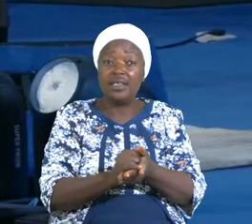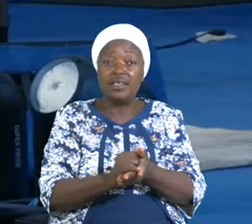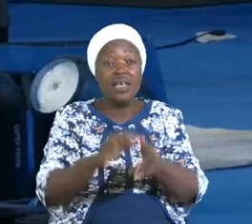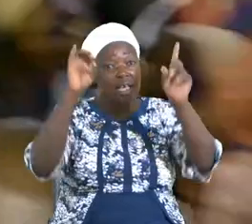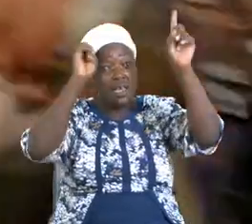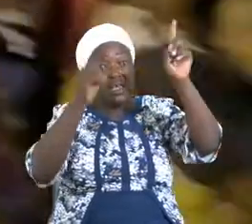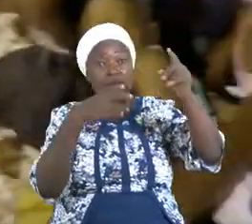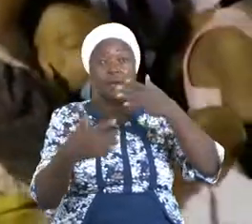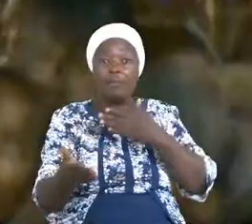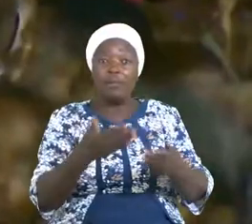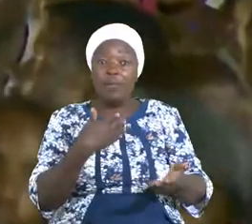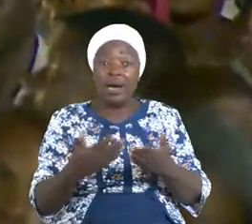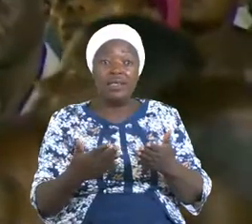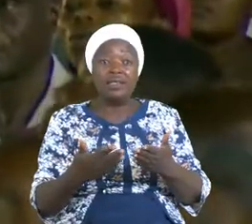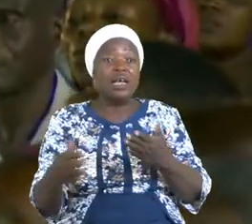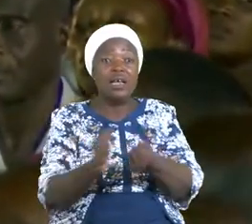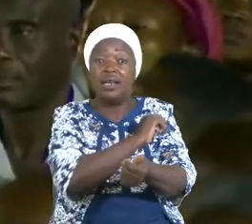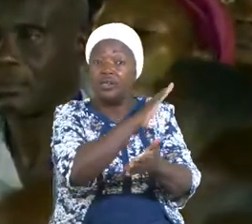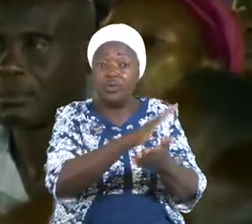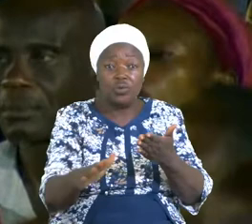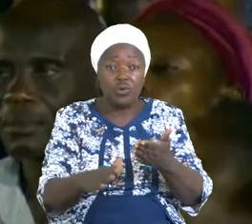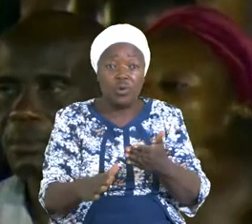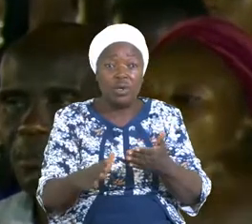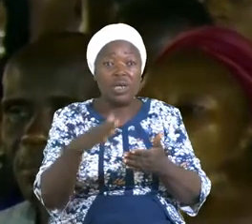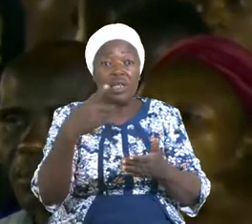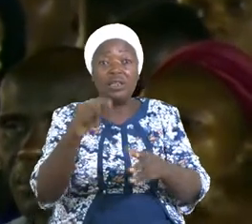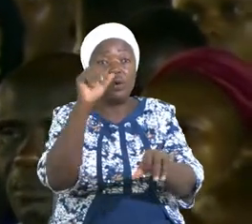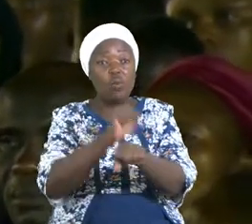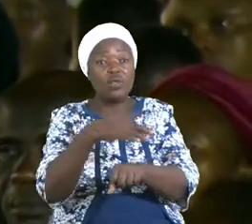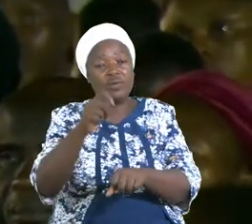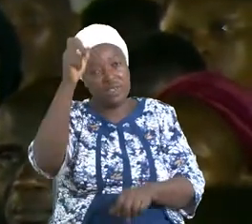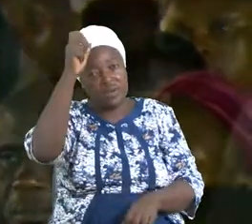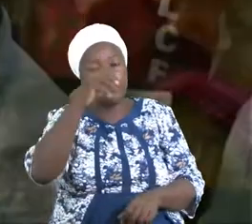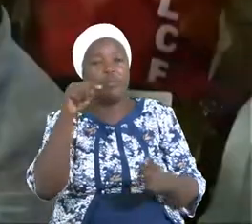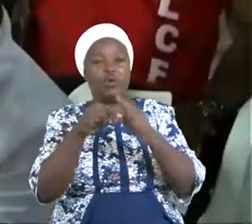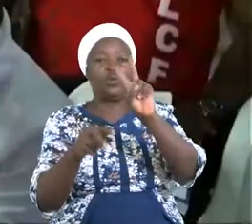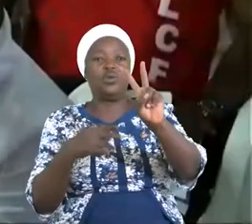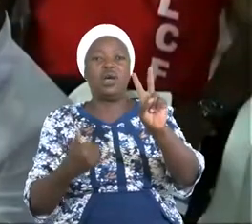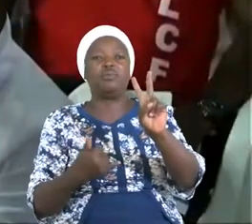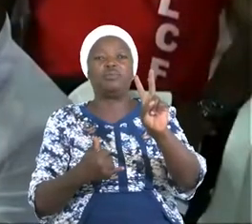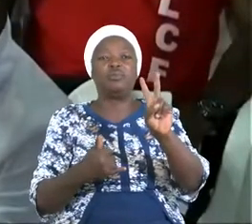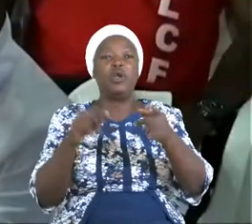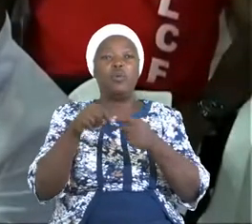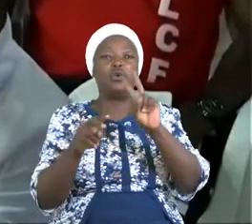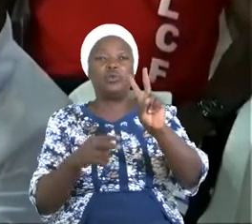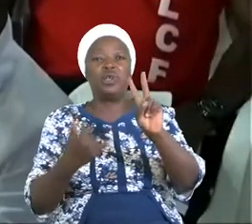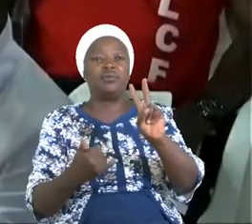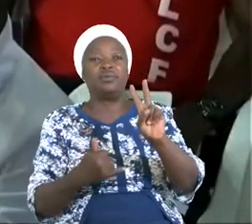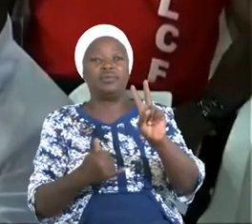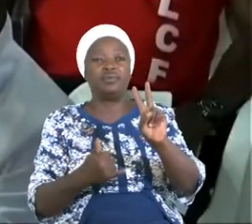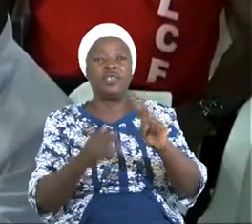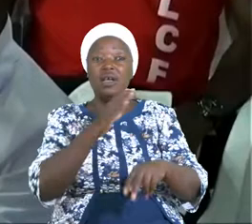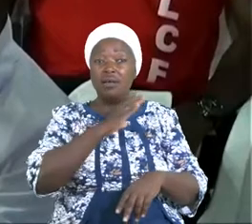might destroy the works of the devil. Let's come to point number two. Point number two,